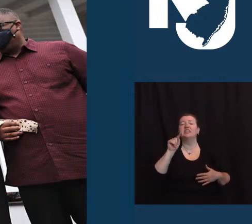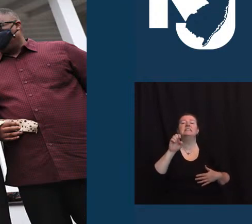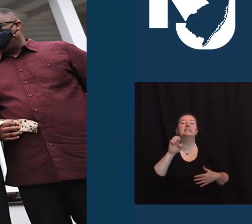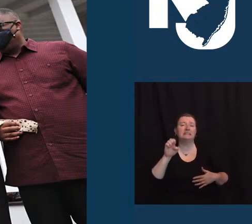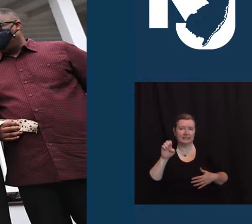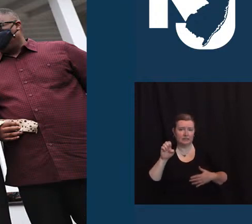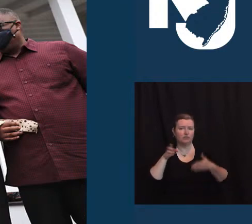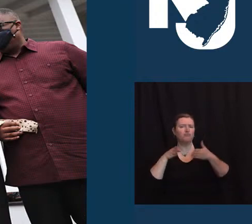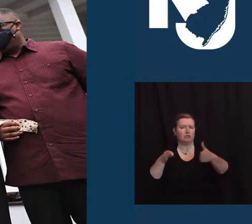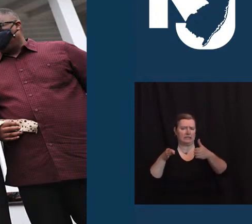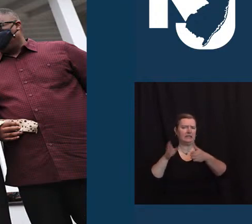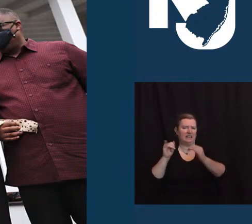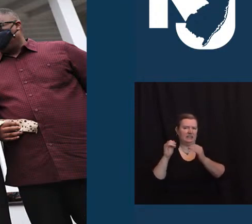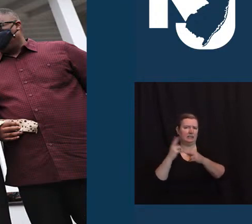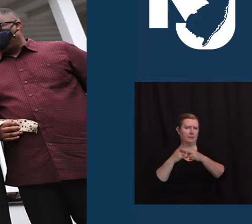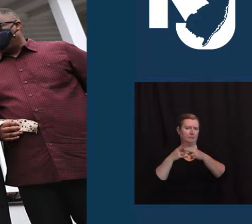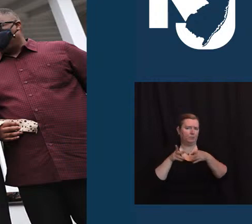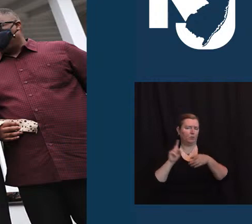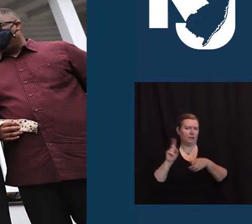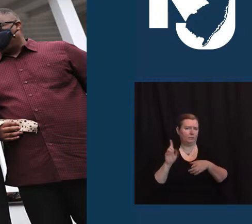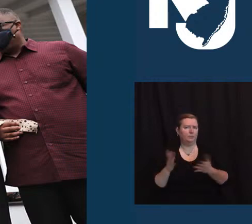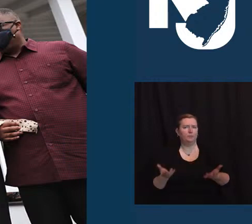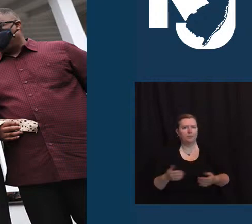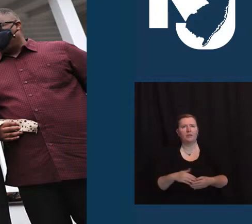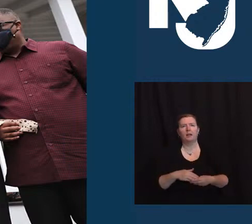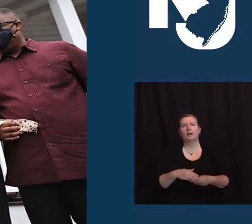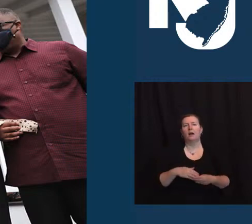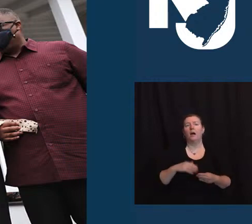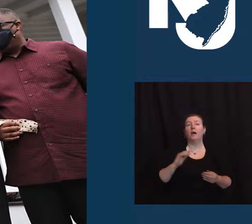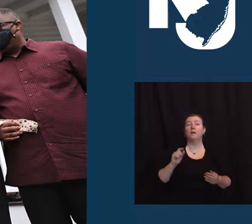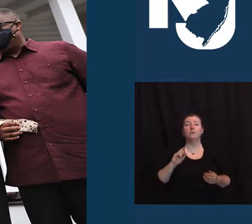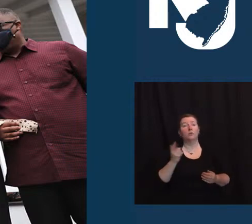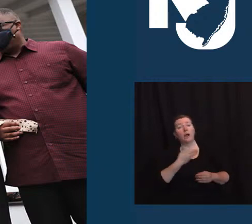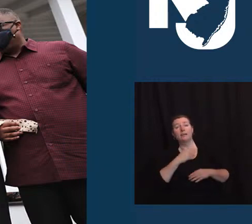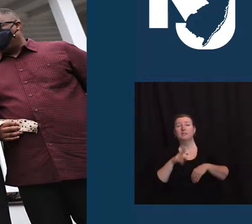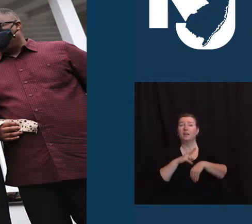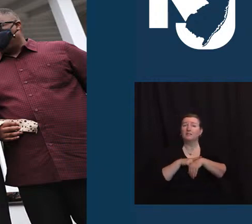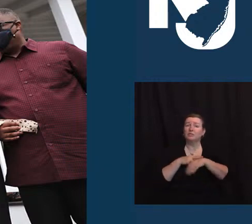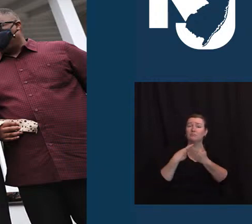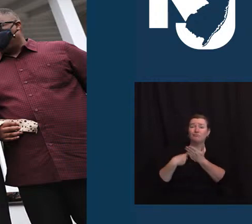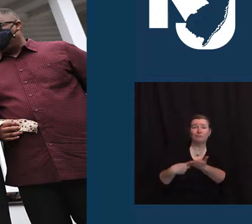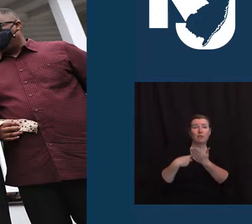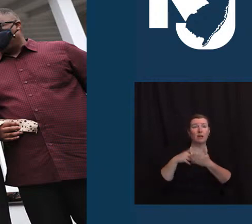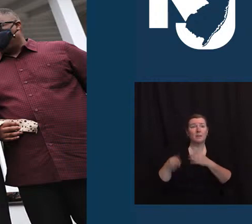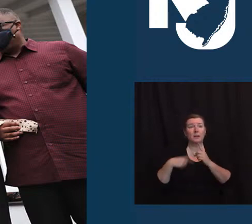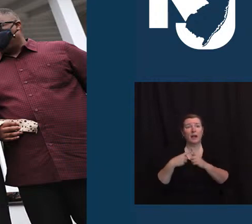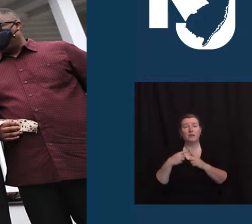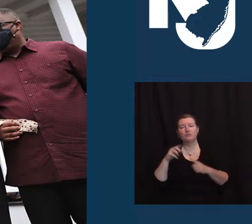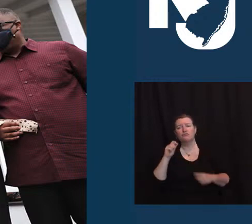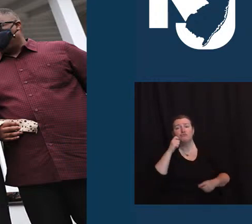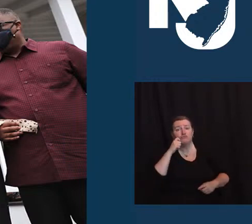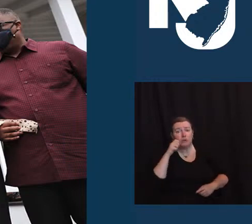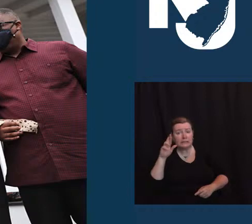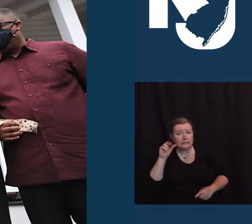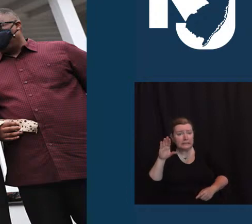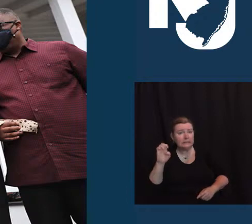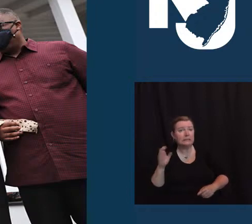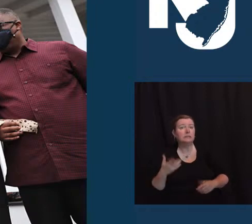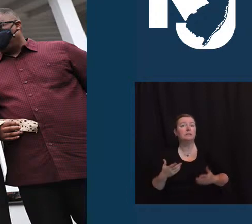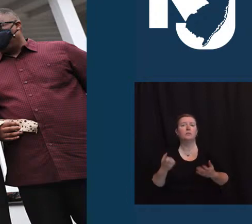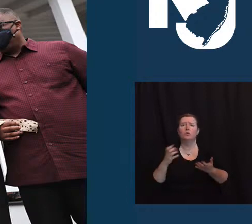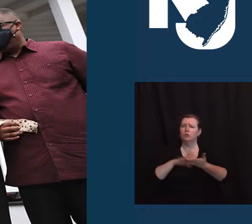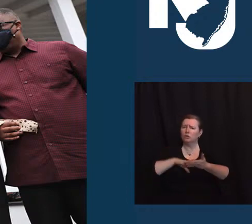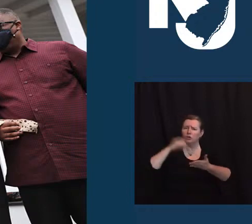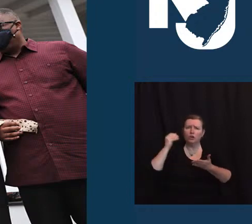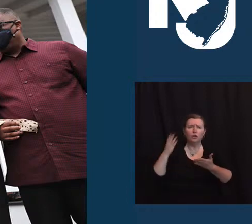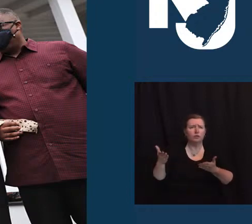And especially given our current national discussions on race and community, we need more than ever to learn from the lessons